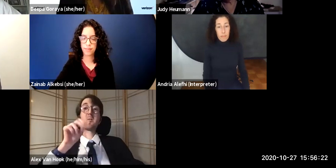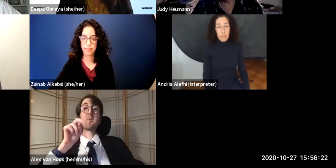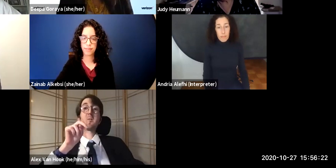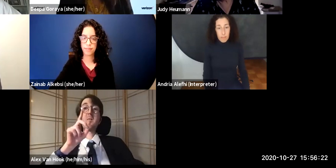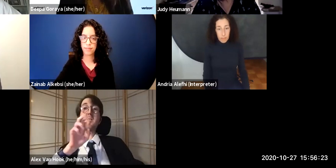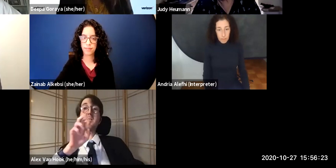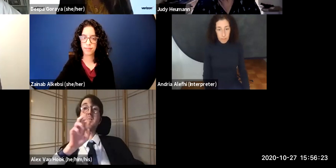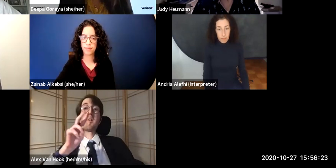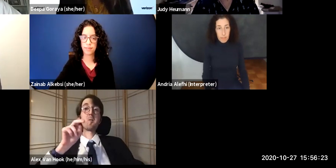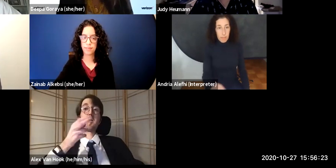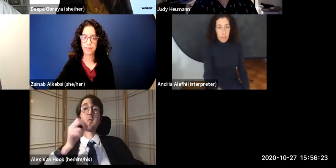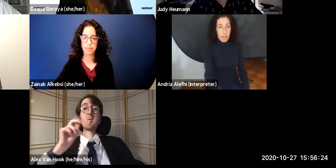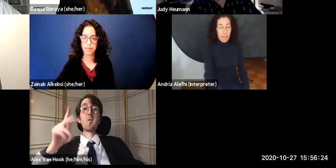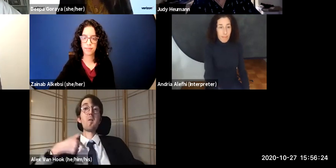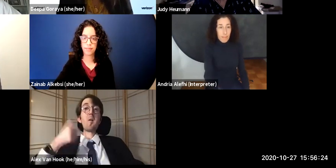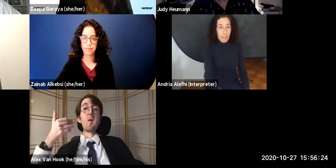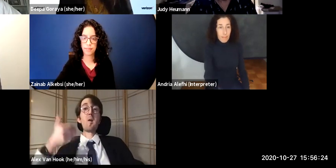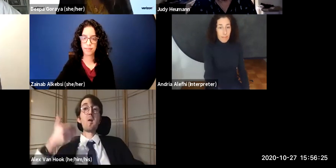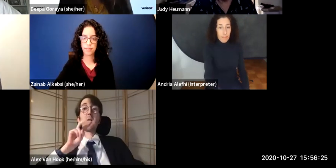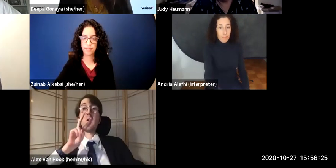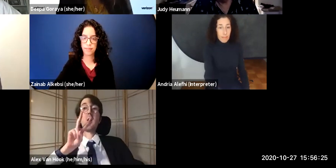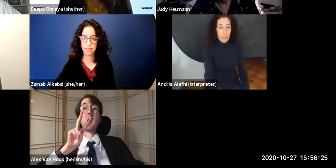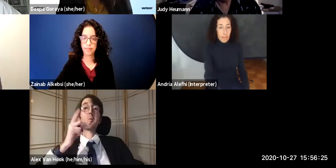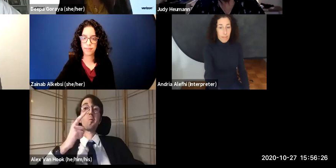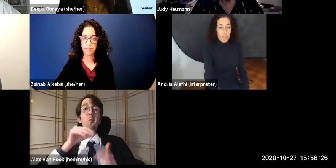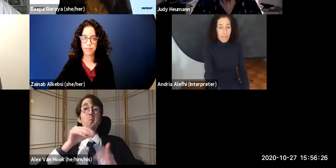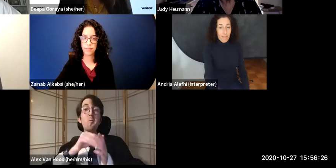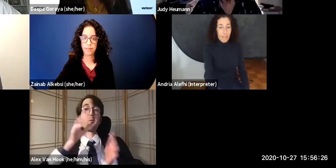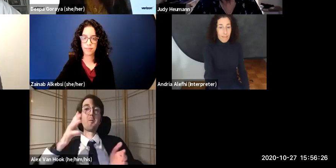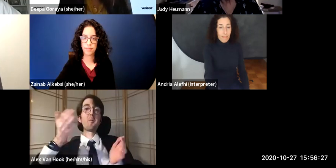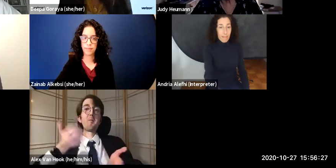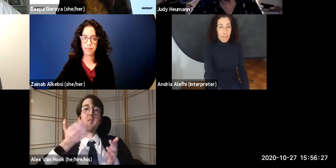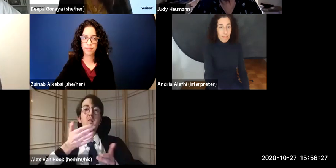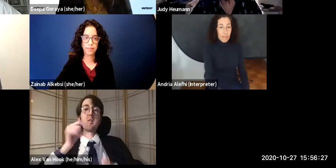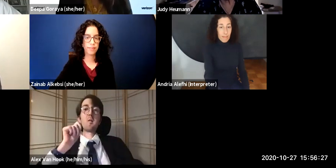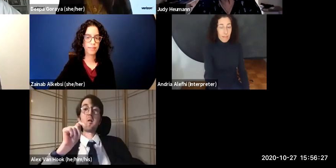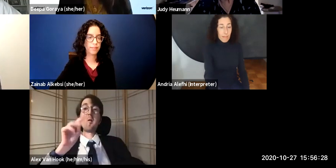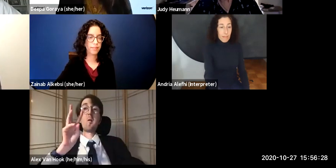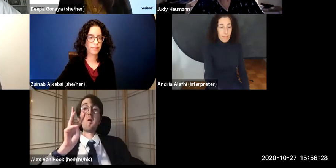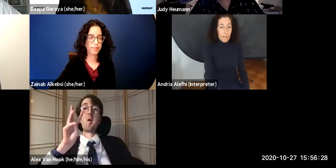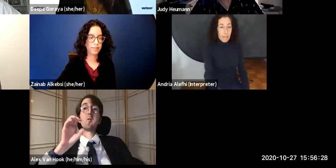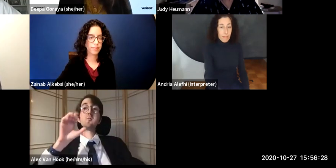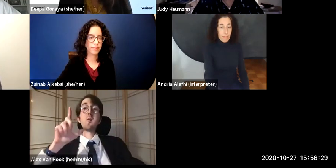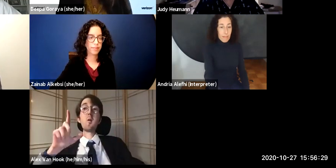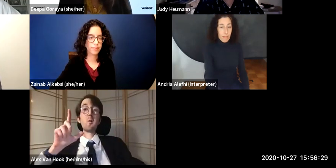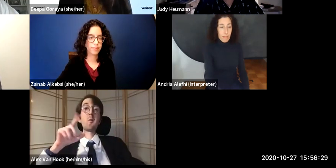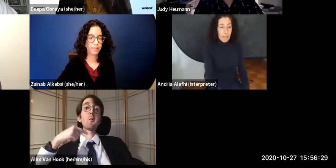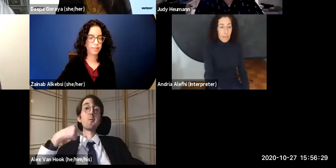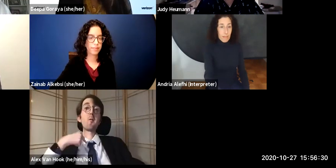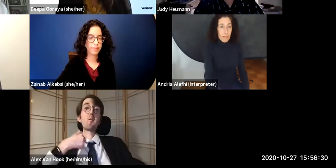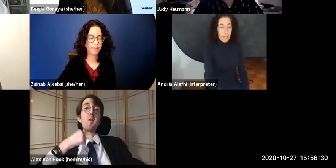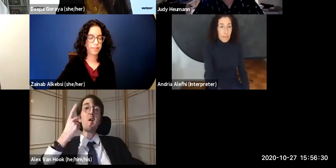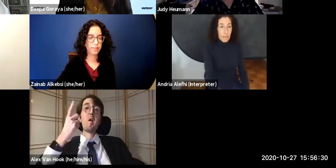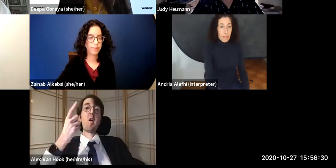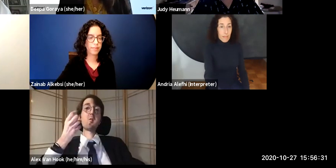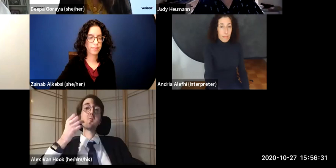My name is Alexandra Van Hook, and I am a 2L student here at the